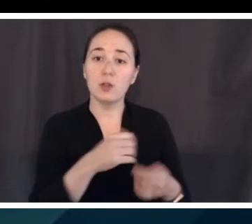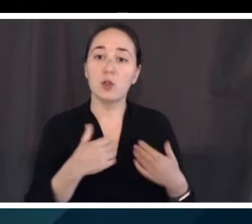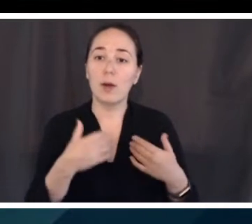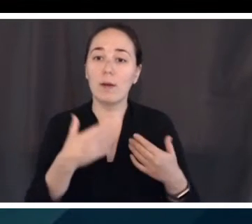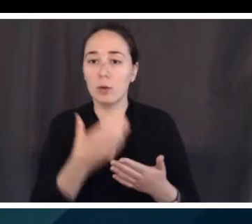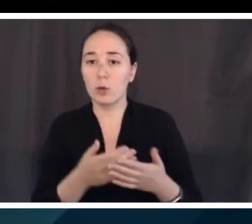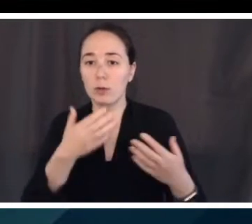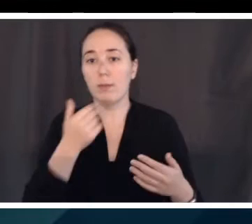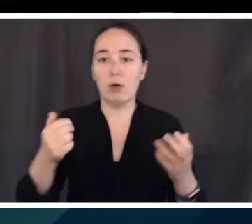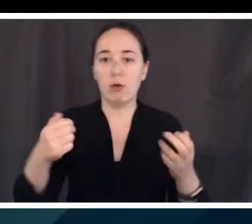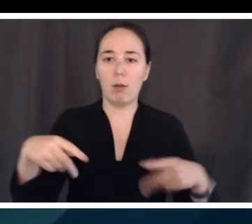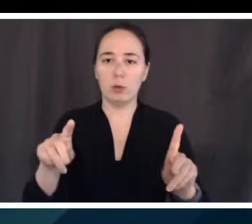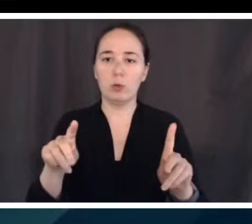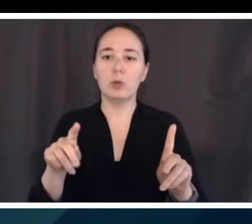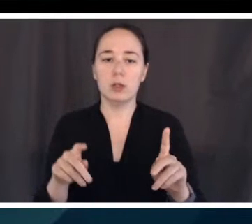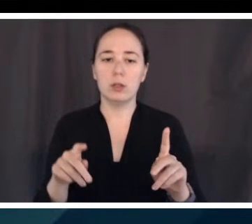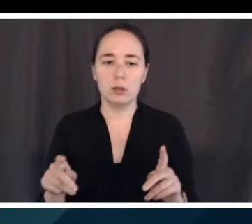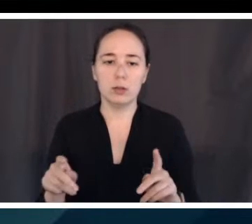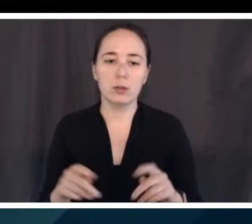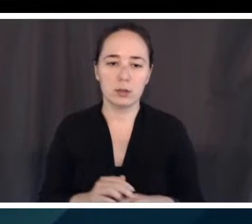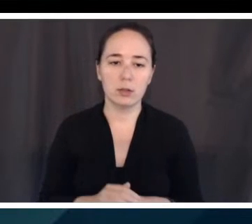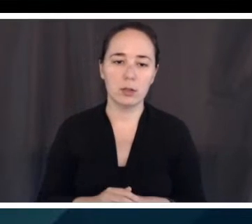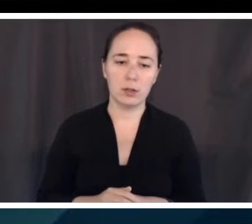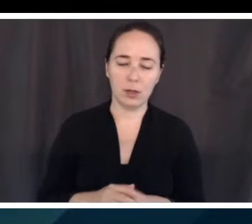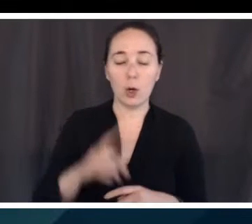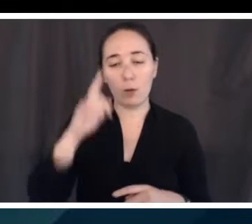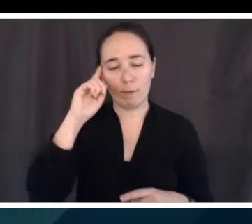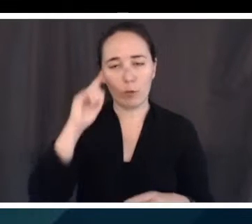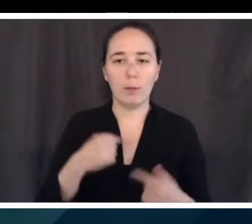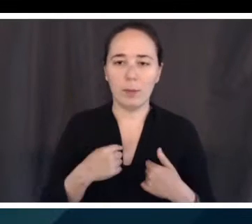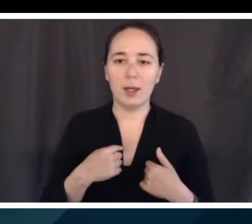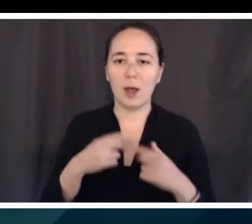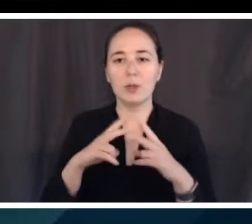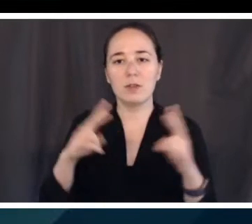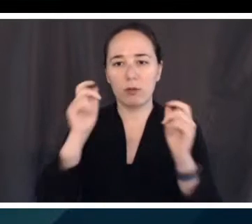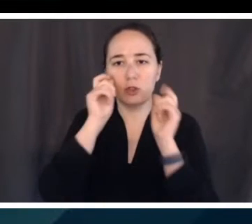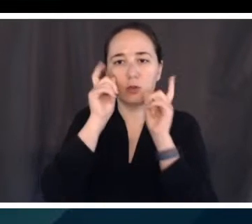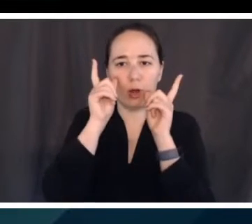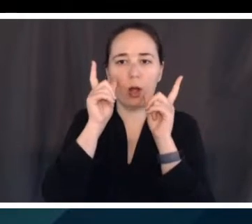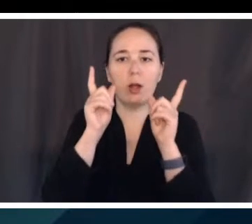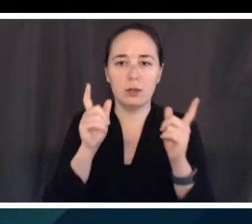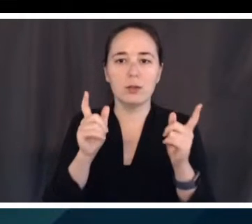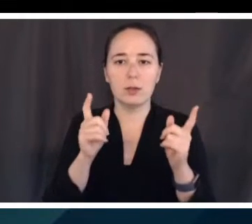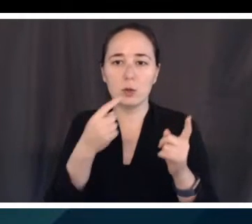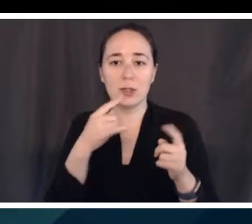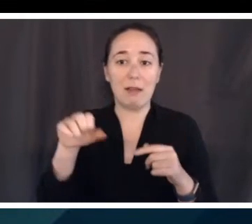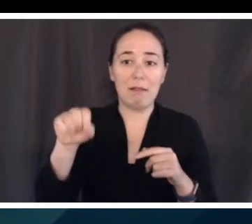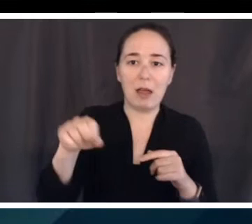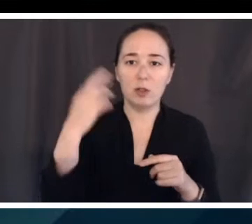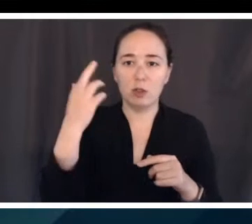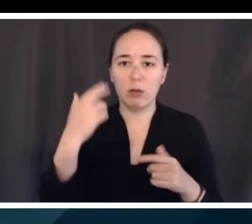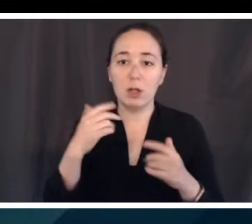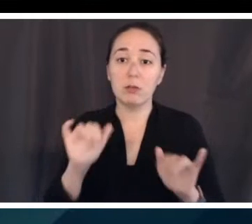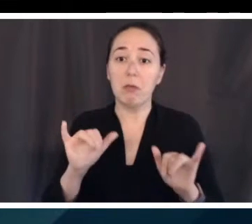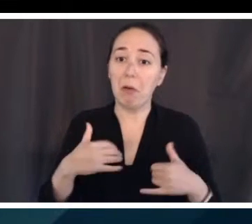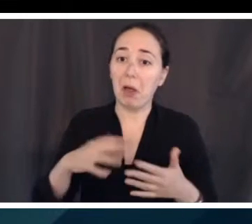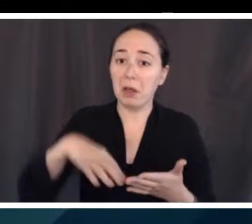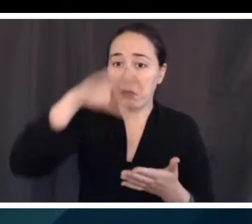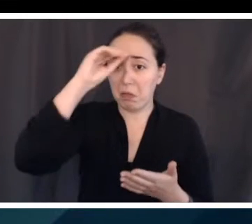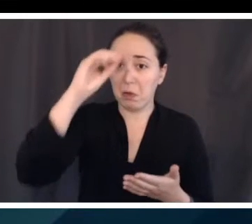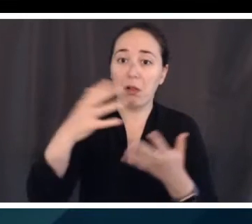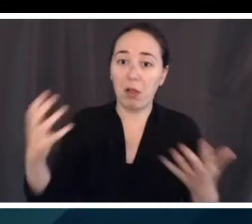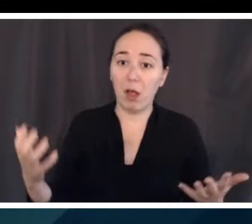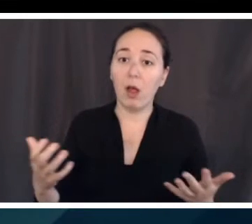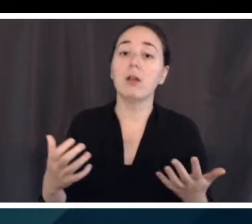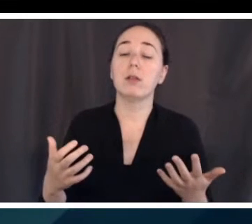even surprise yourself. I know I always surprise myself by saying yes to how much I can learn and how much I can